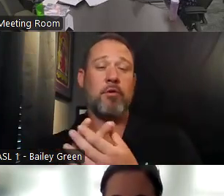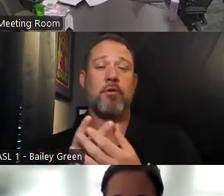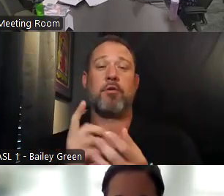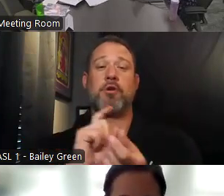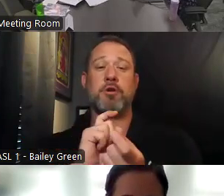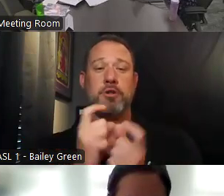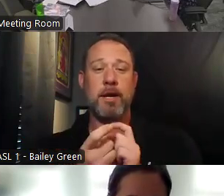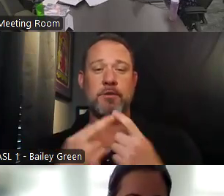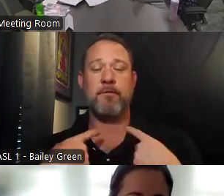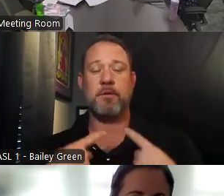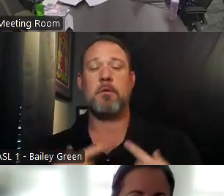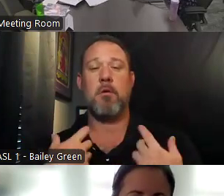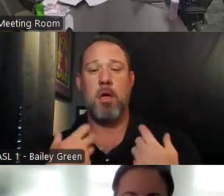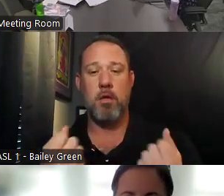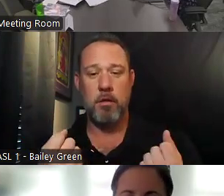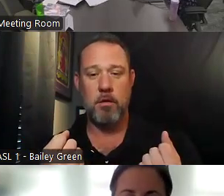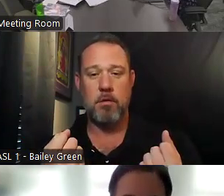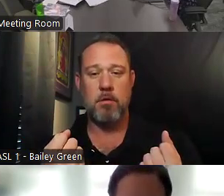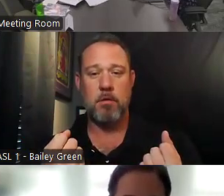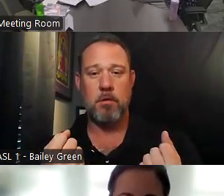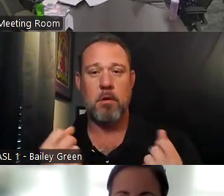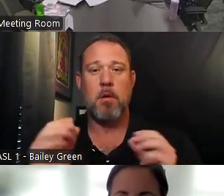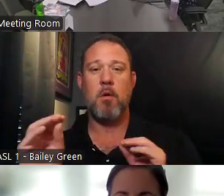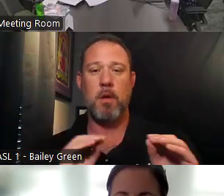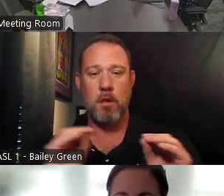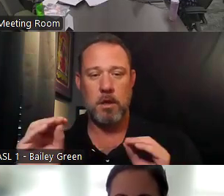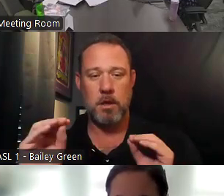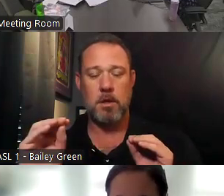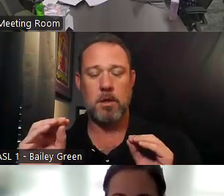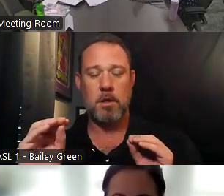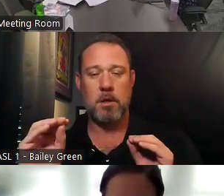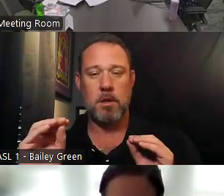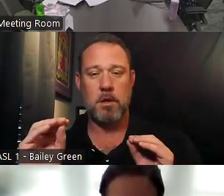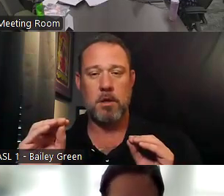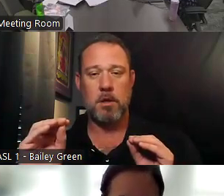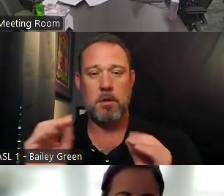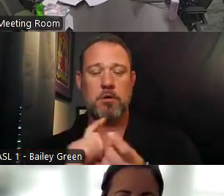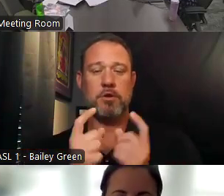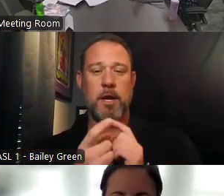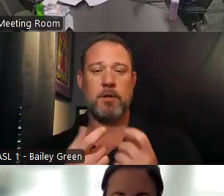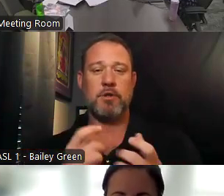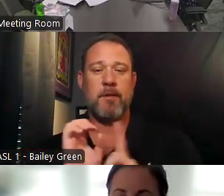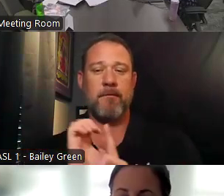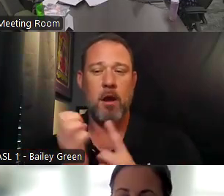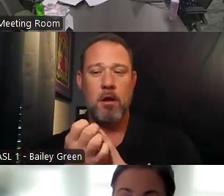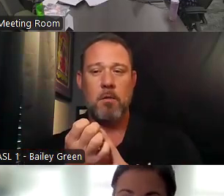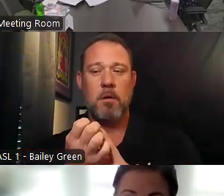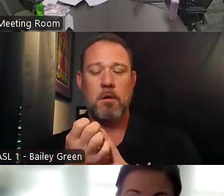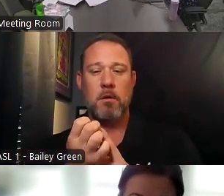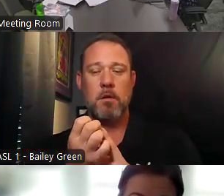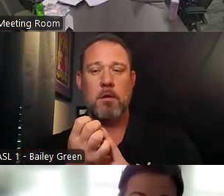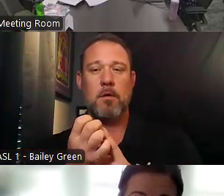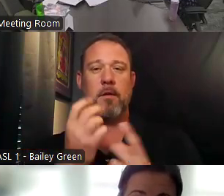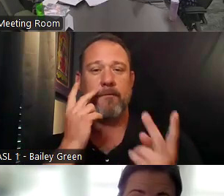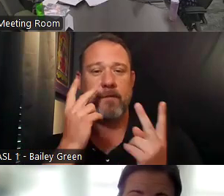deterioration in physical health, mobility impairments, change in living environments, visual and